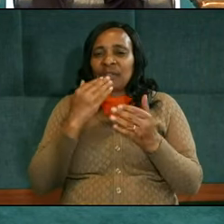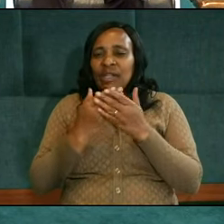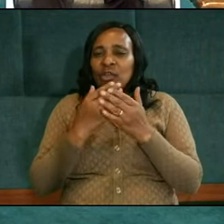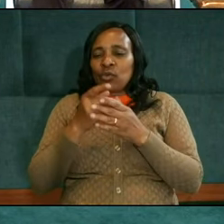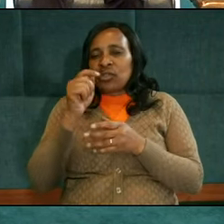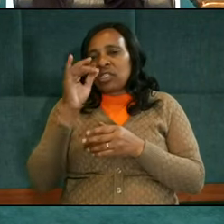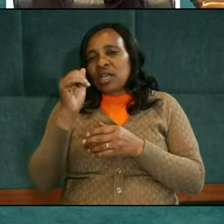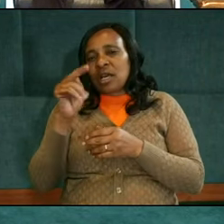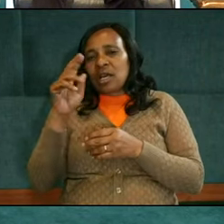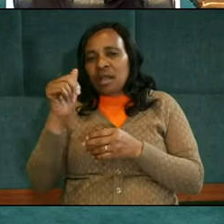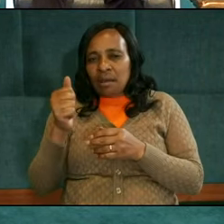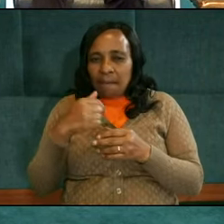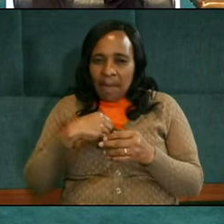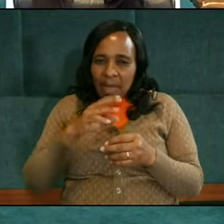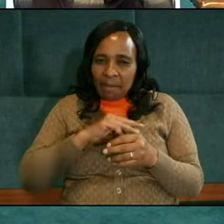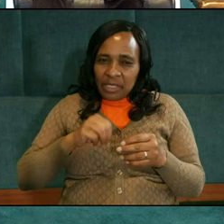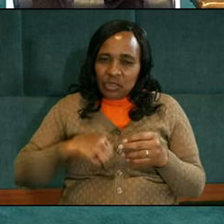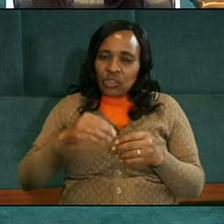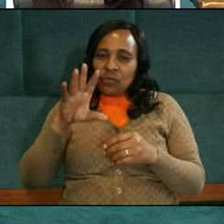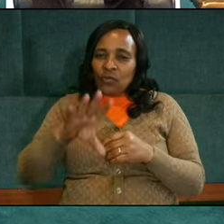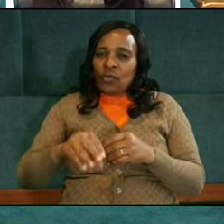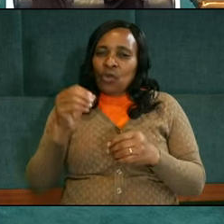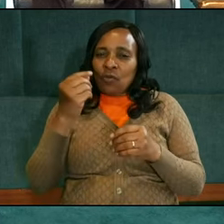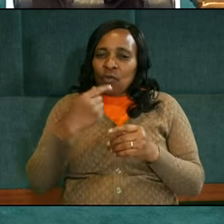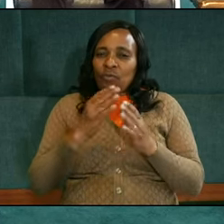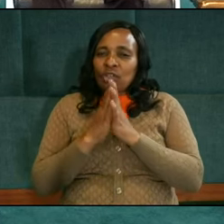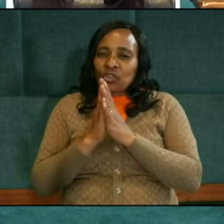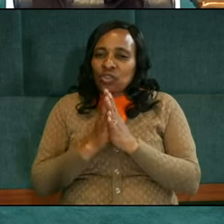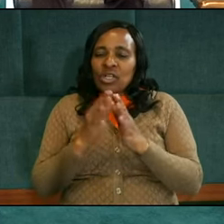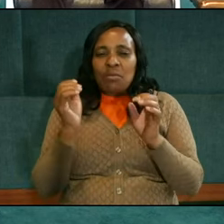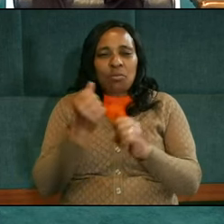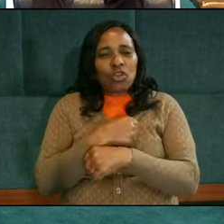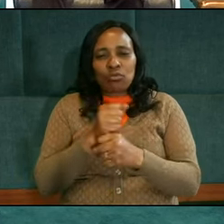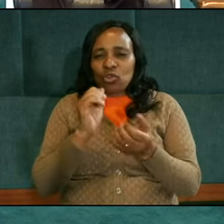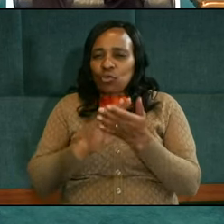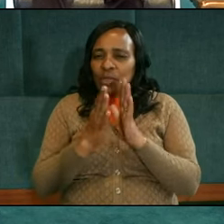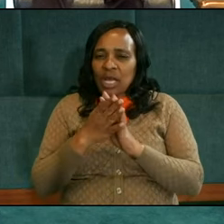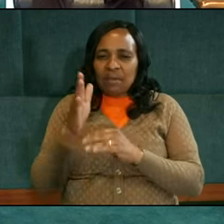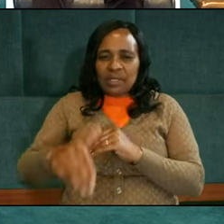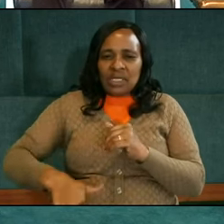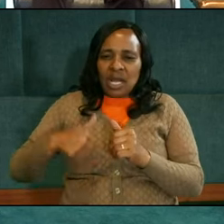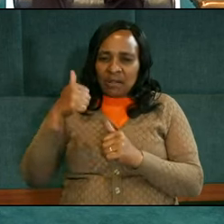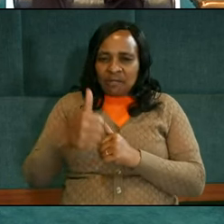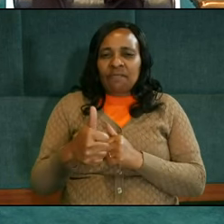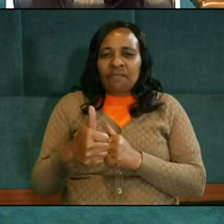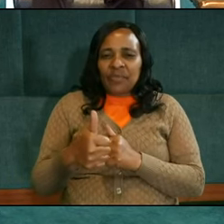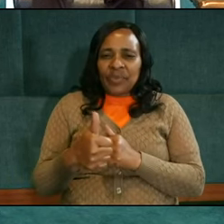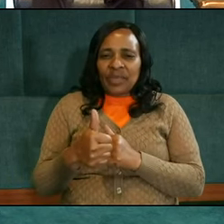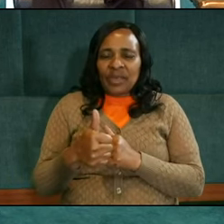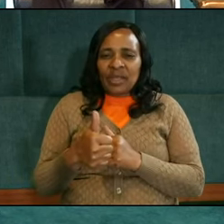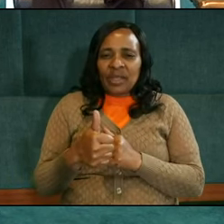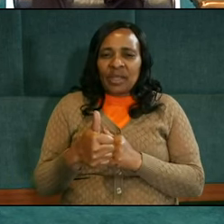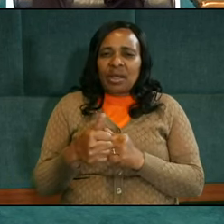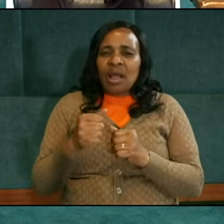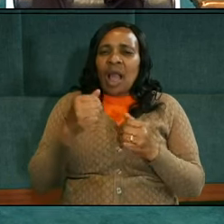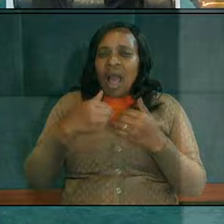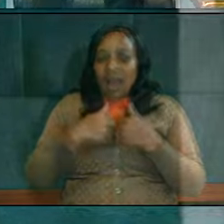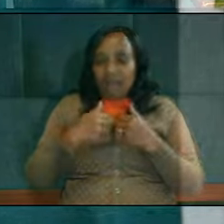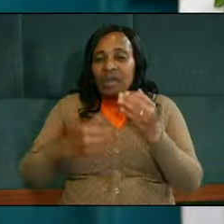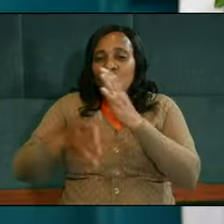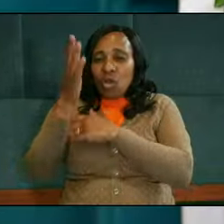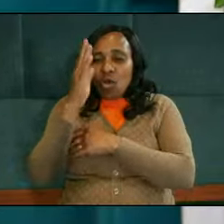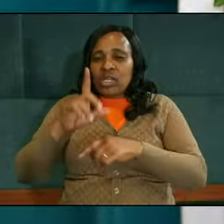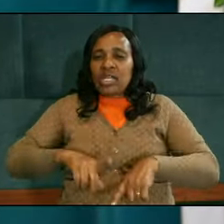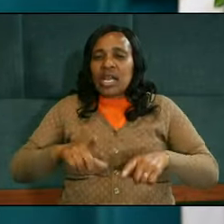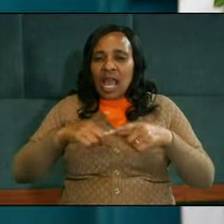important thing I took from this story is that we should not be selfless, and also that having God in our lives